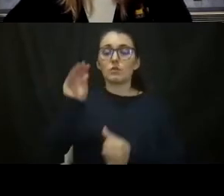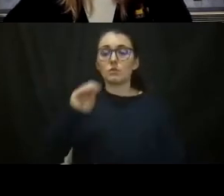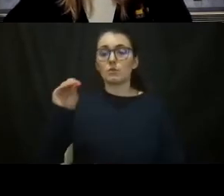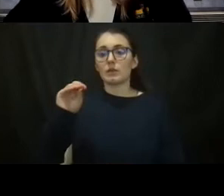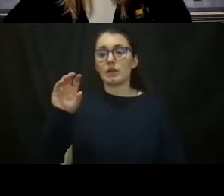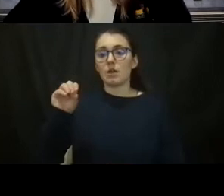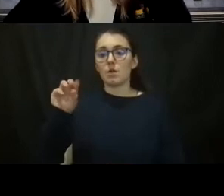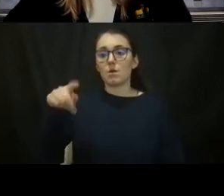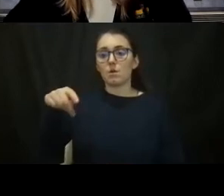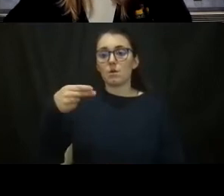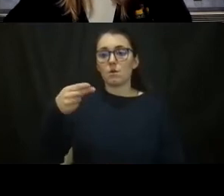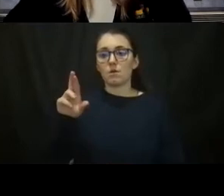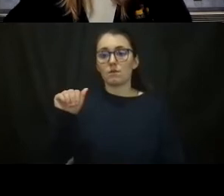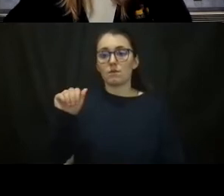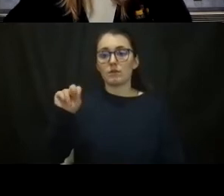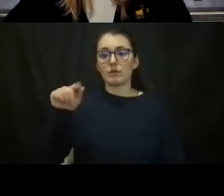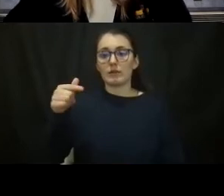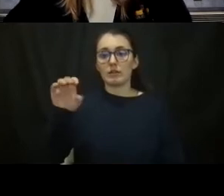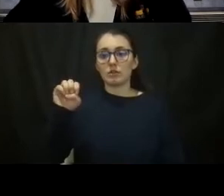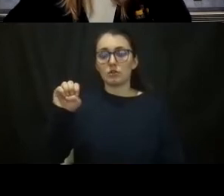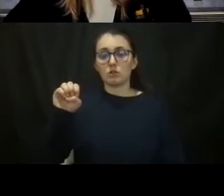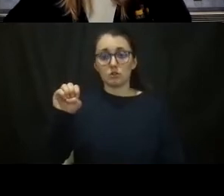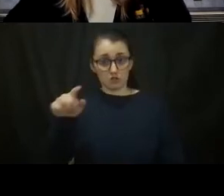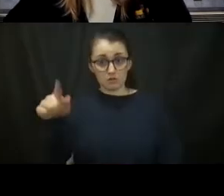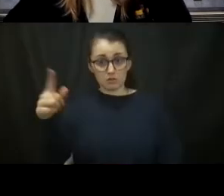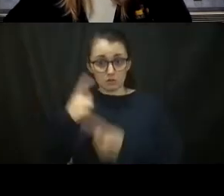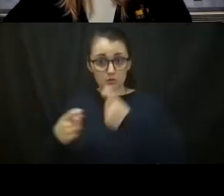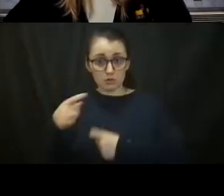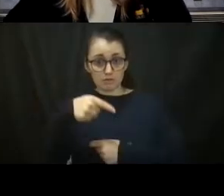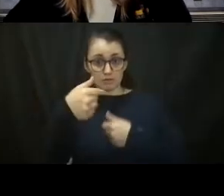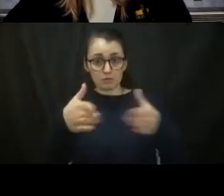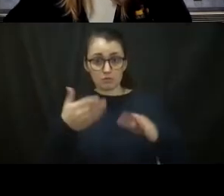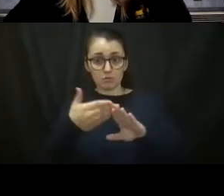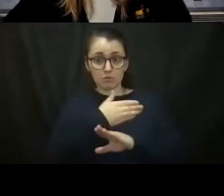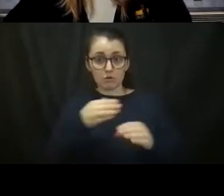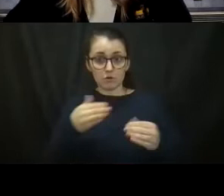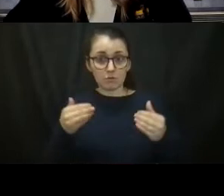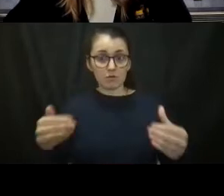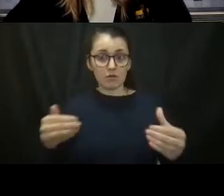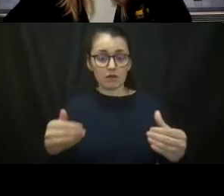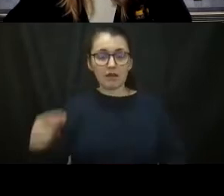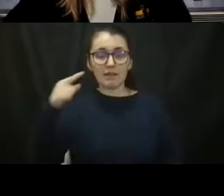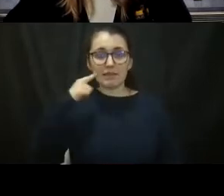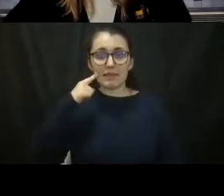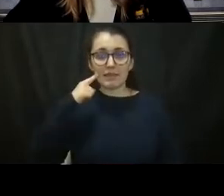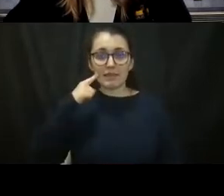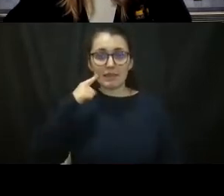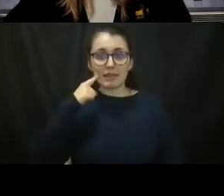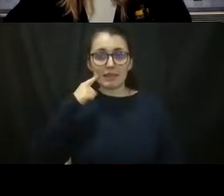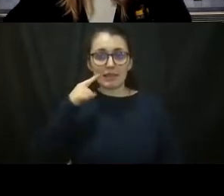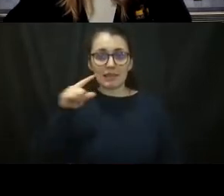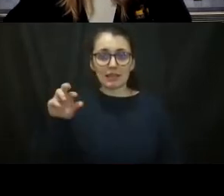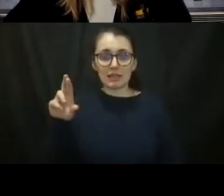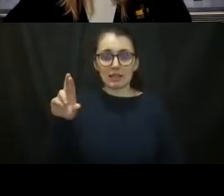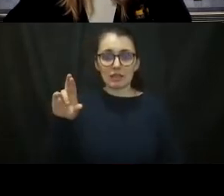Are there any questions about this room before I move on to our next stop? I think I see Orion's hand.